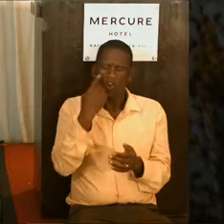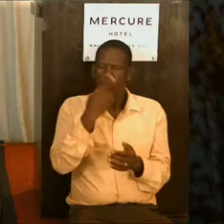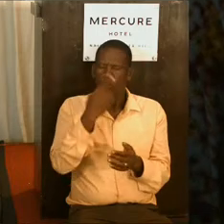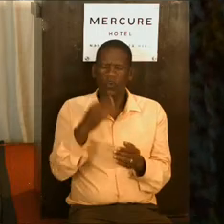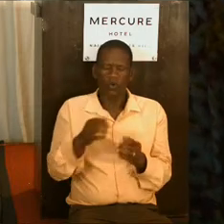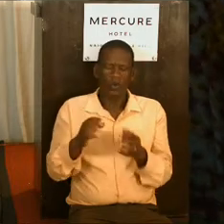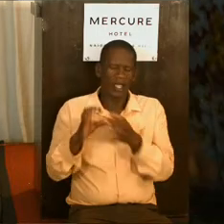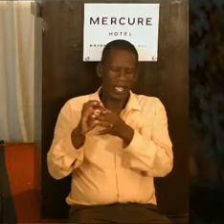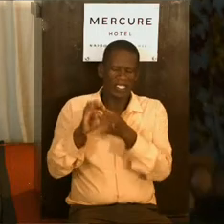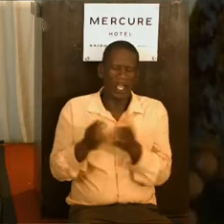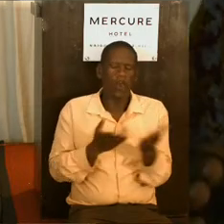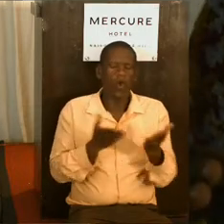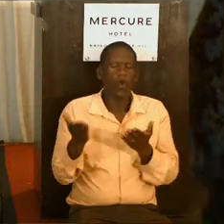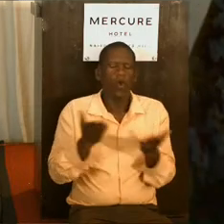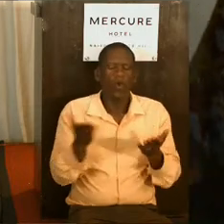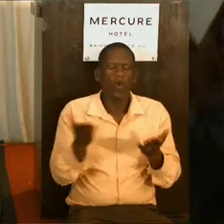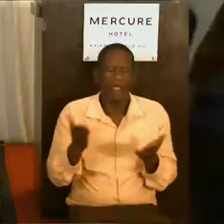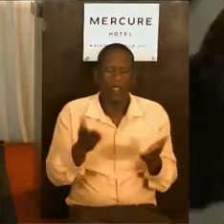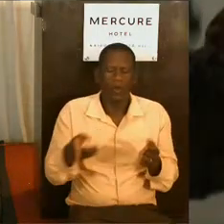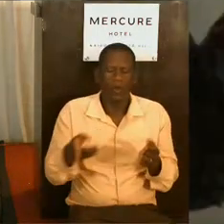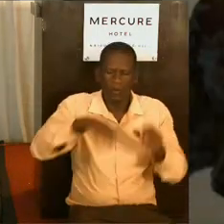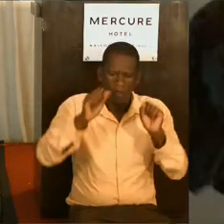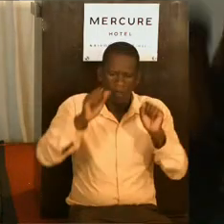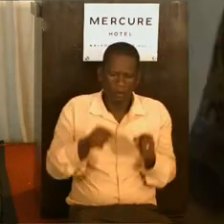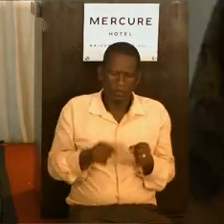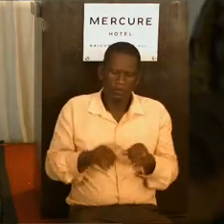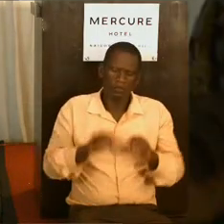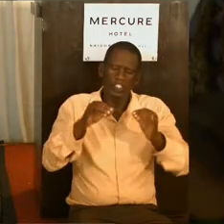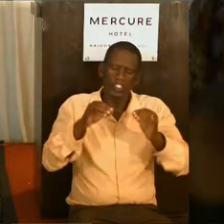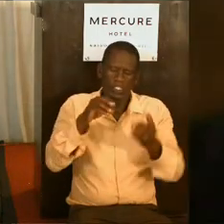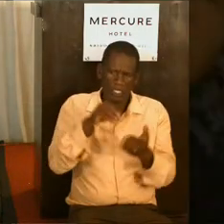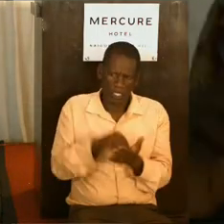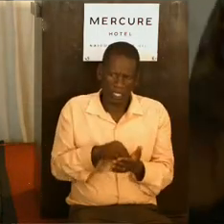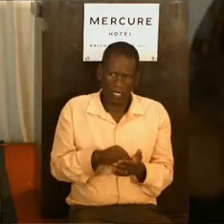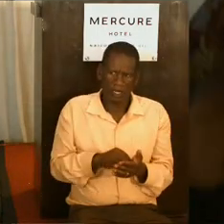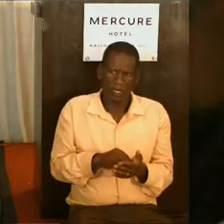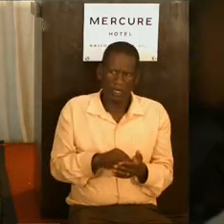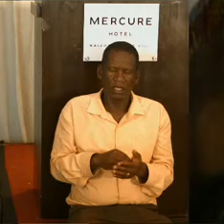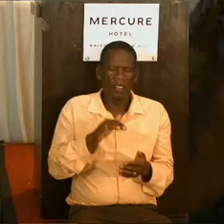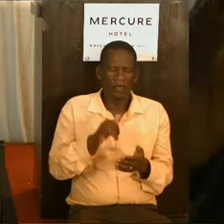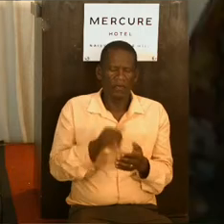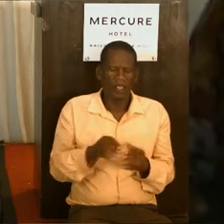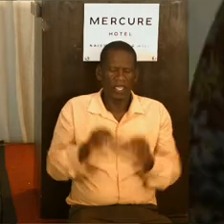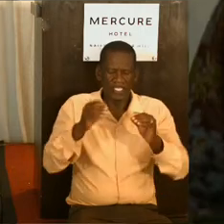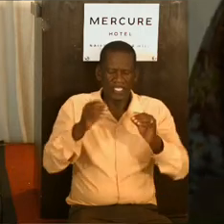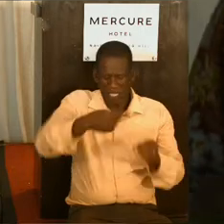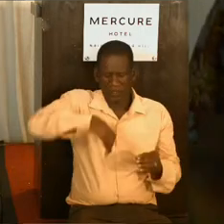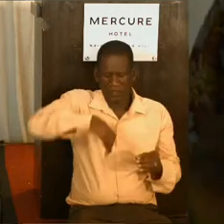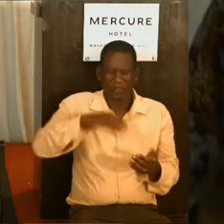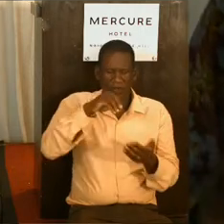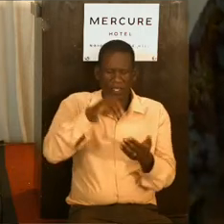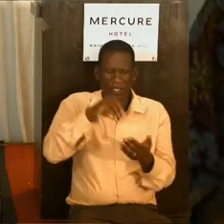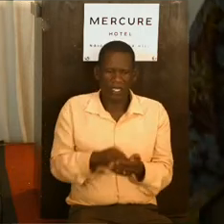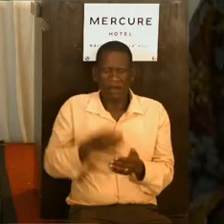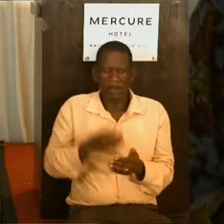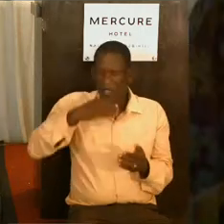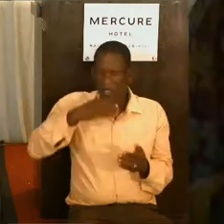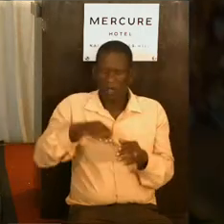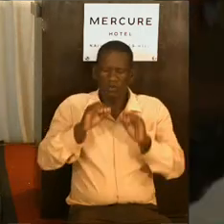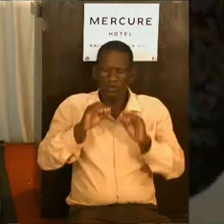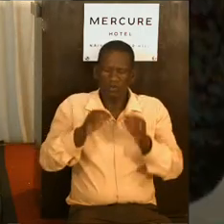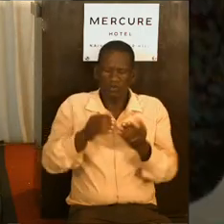tradition where we can reteach that's going to reteach ourselves parenting